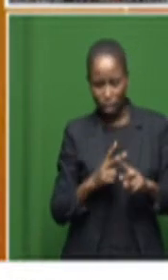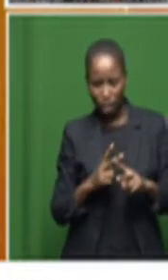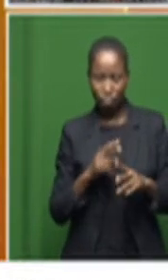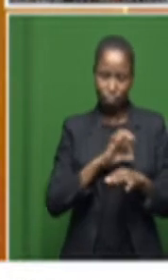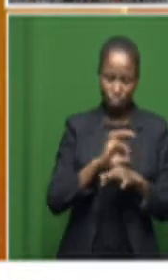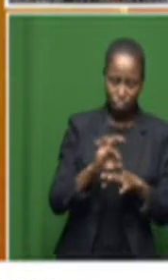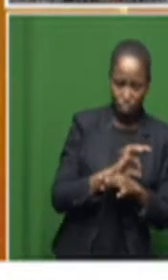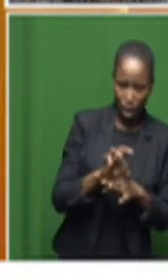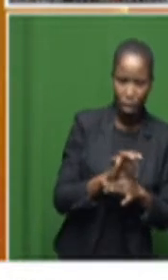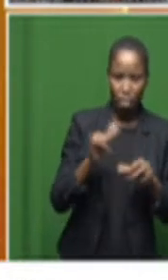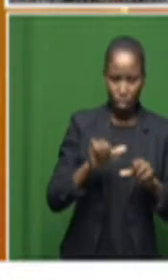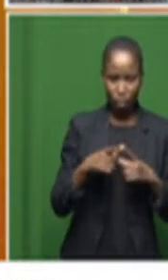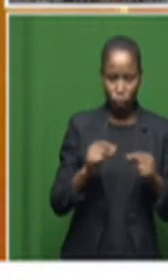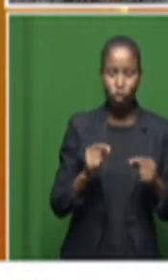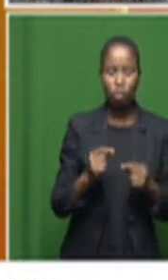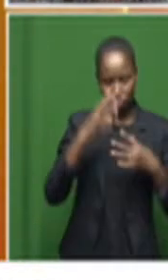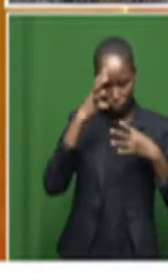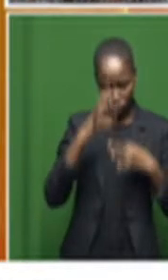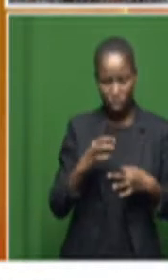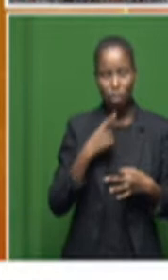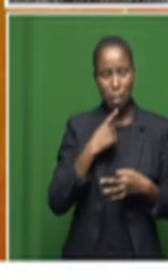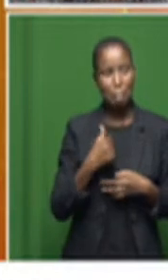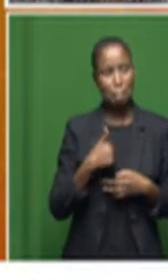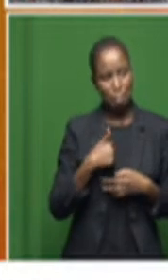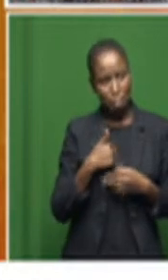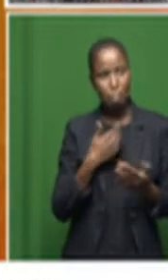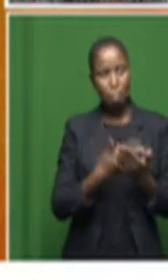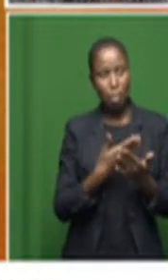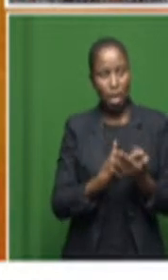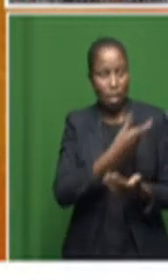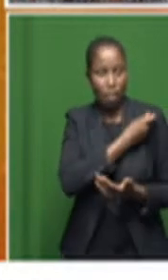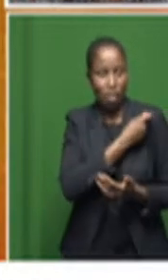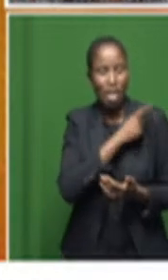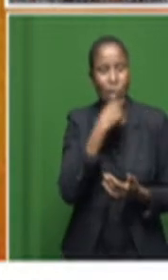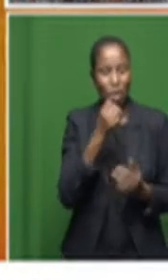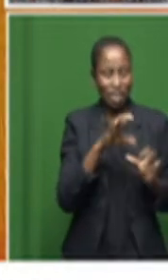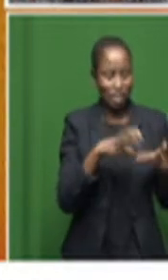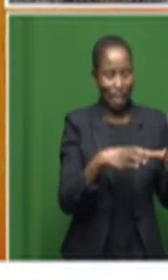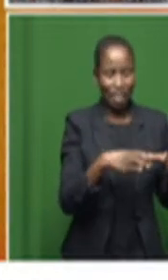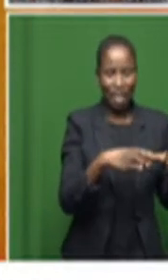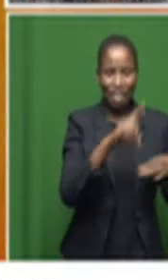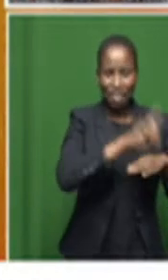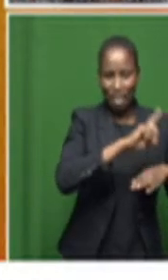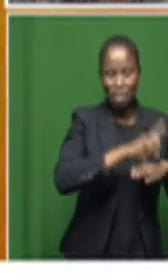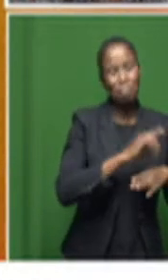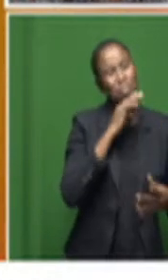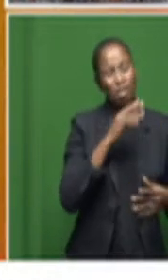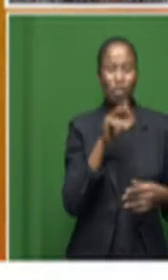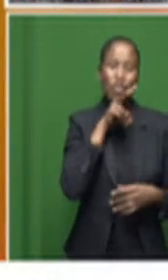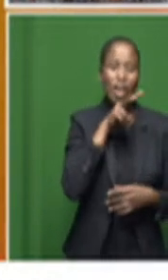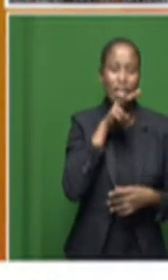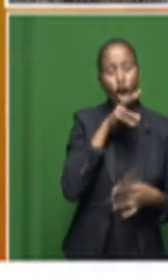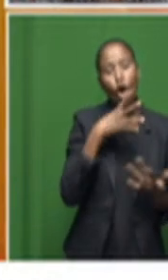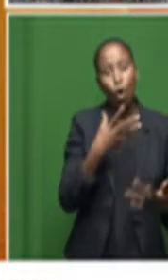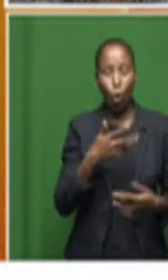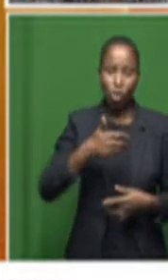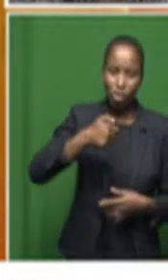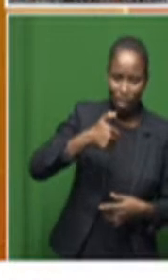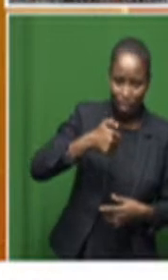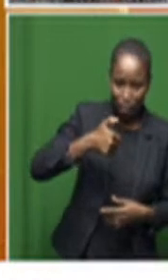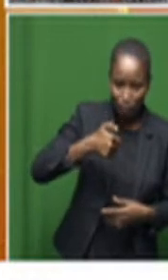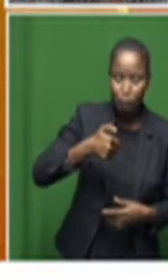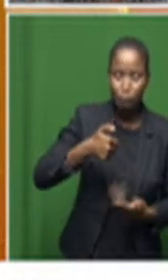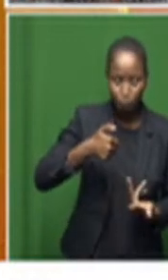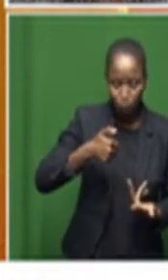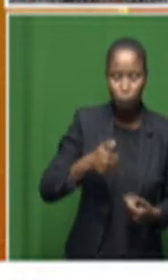took a decision that we would vaccinate on what we call sector days, which are Fridays and in some cases Saturdays. And